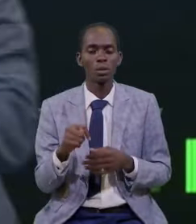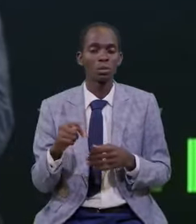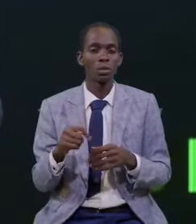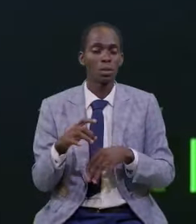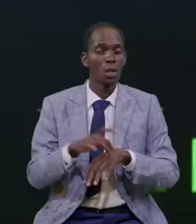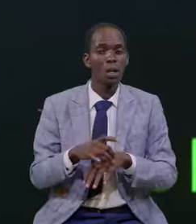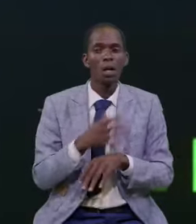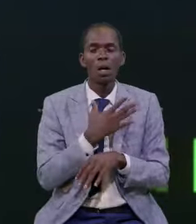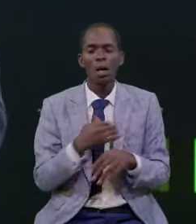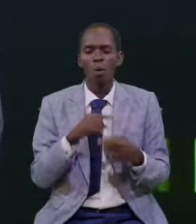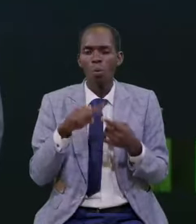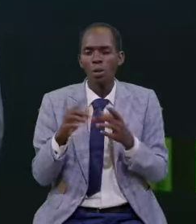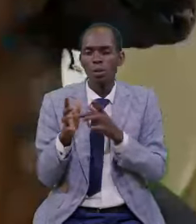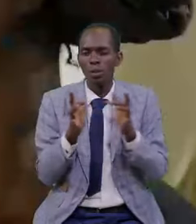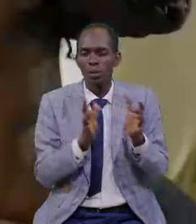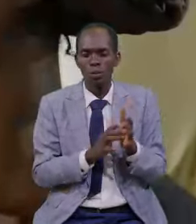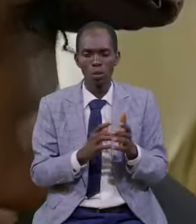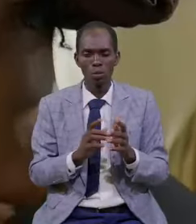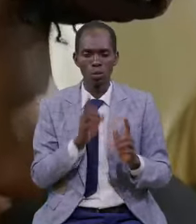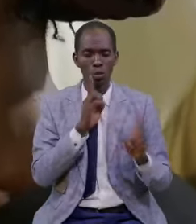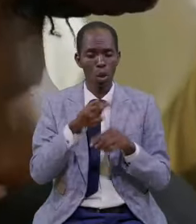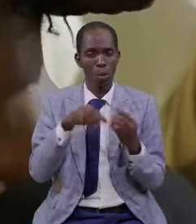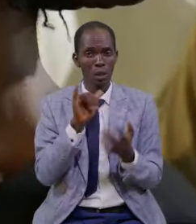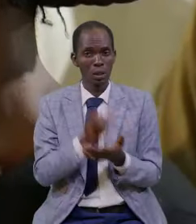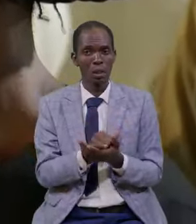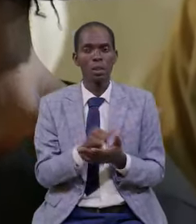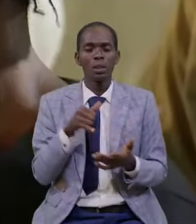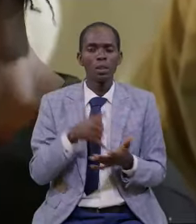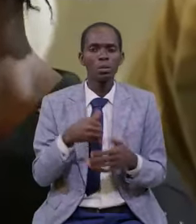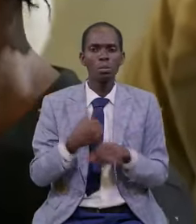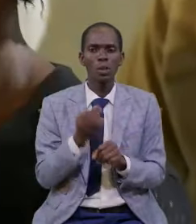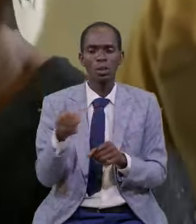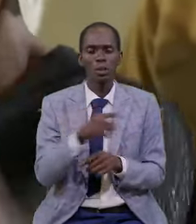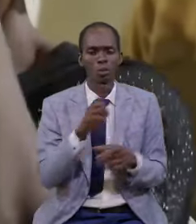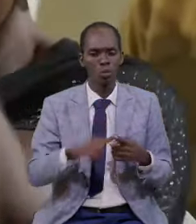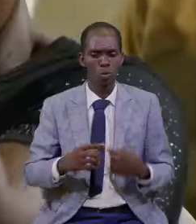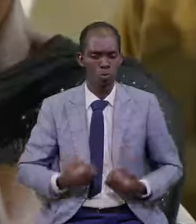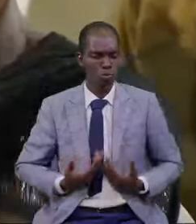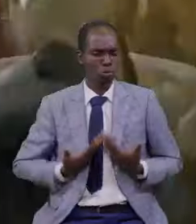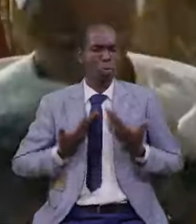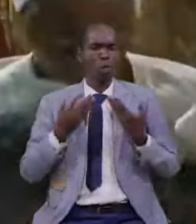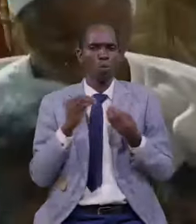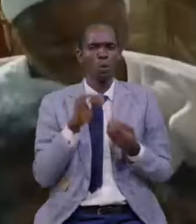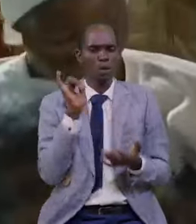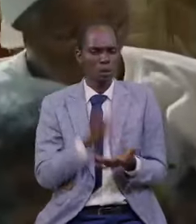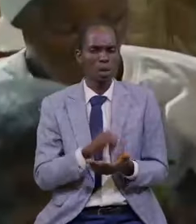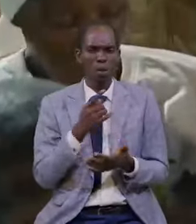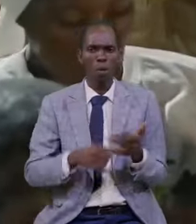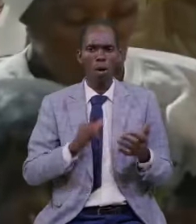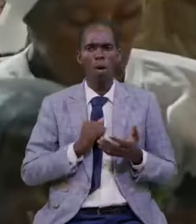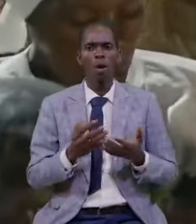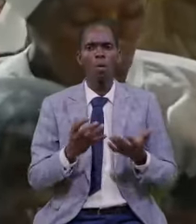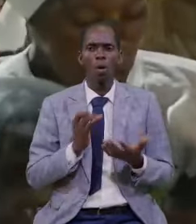their thirst became more acute. That's what I want. I want to be able to stand in